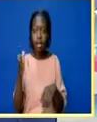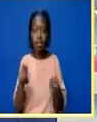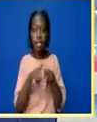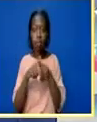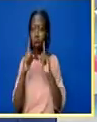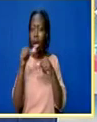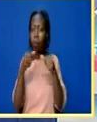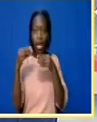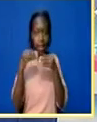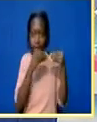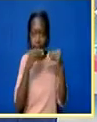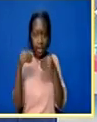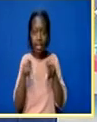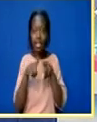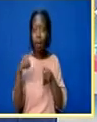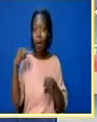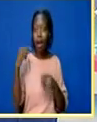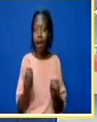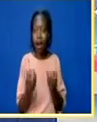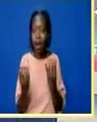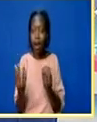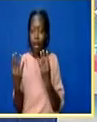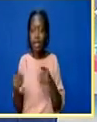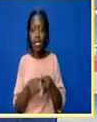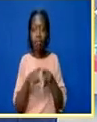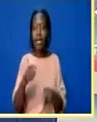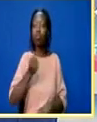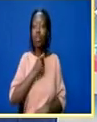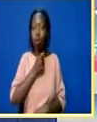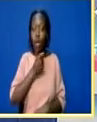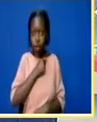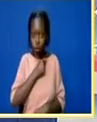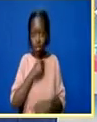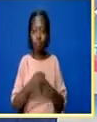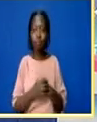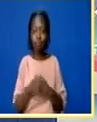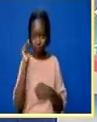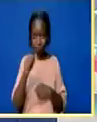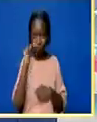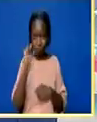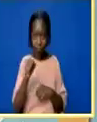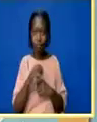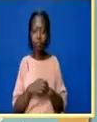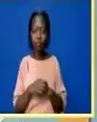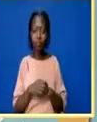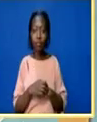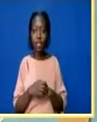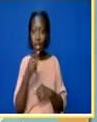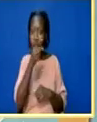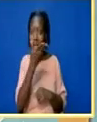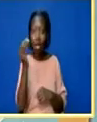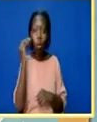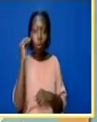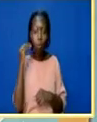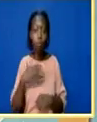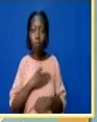watermelons. We talked about grass. Yeah. And we talked about the sweet potato vines. Yes. Yeah. So you at home, please, I hope